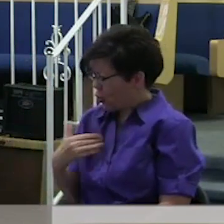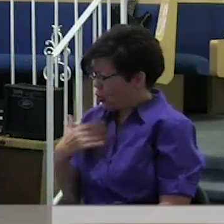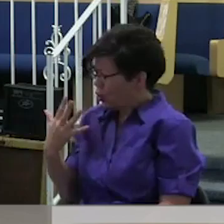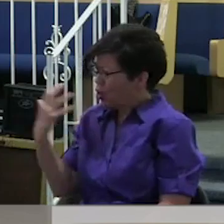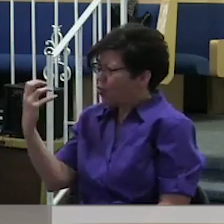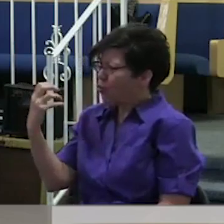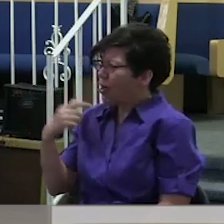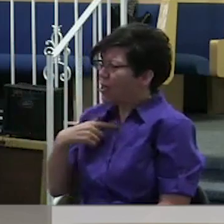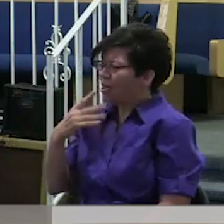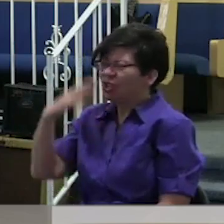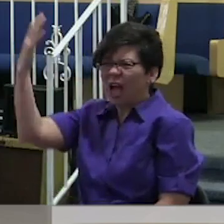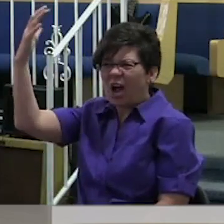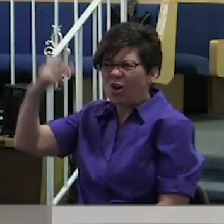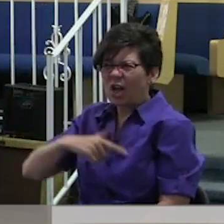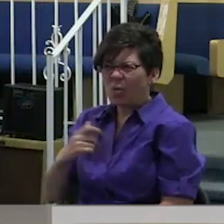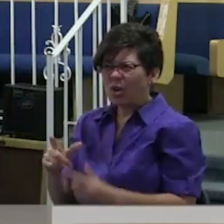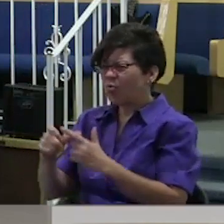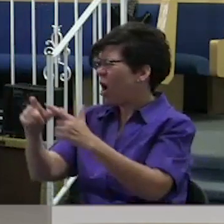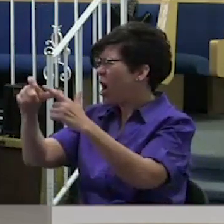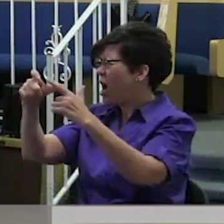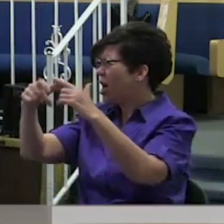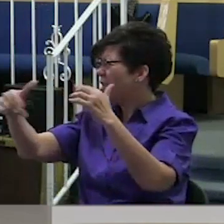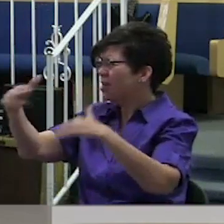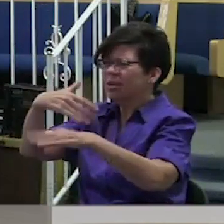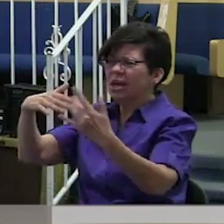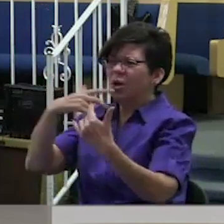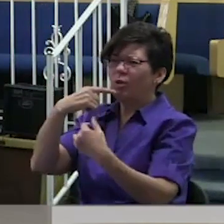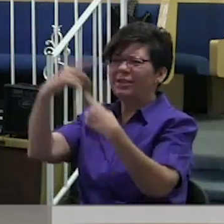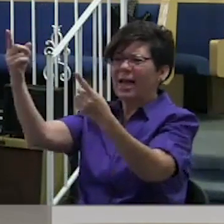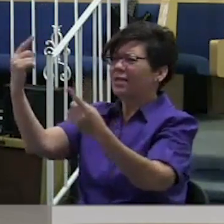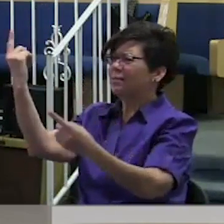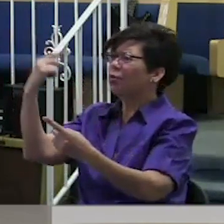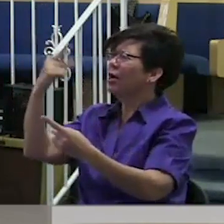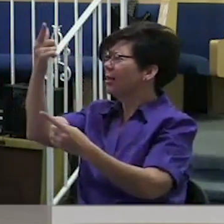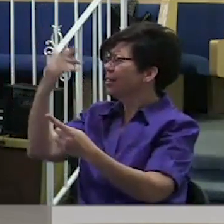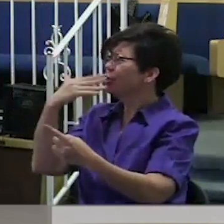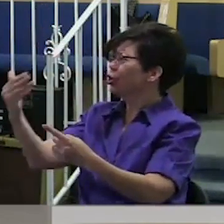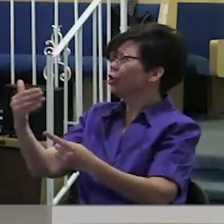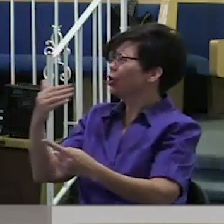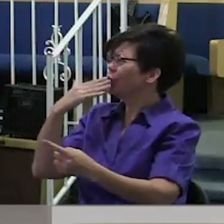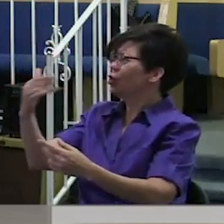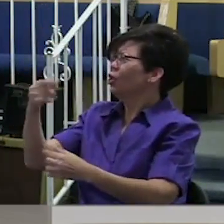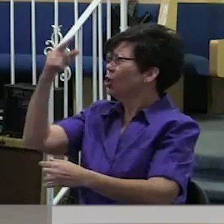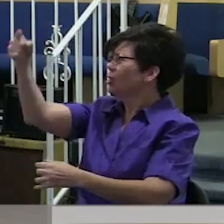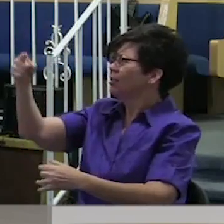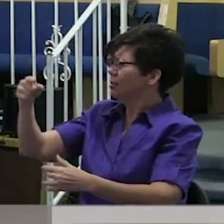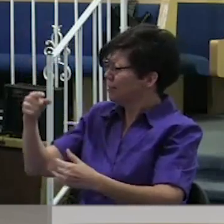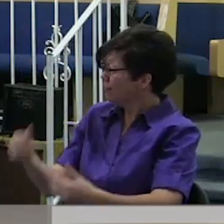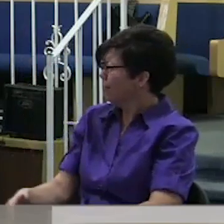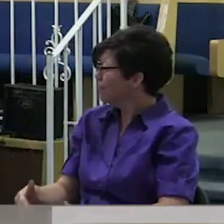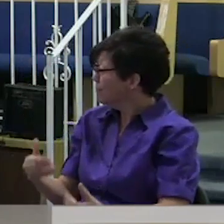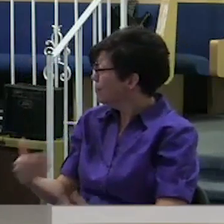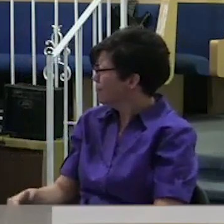run and you want to shout. You want to tell somebody how good God feels.